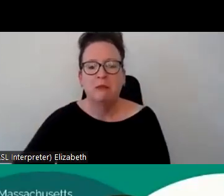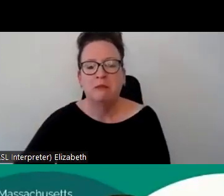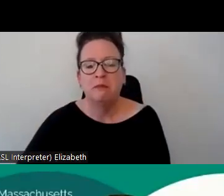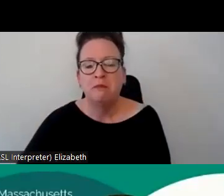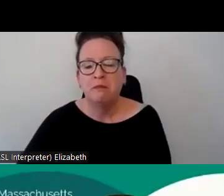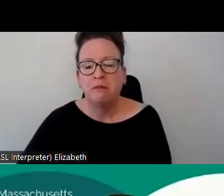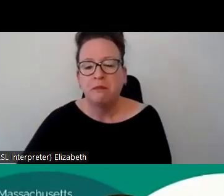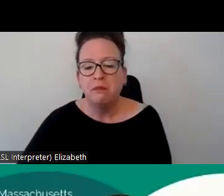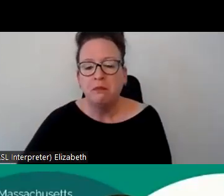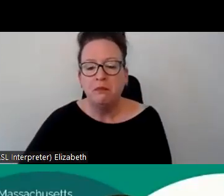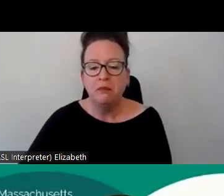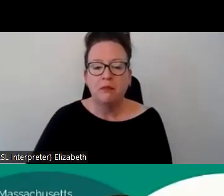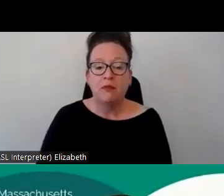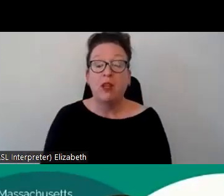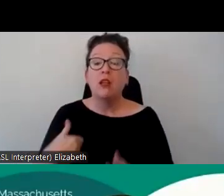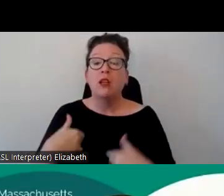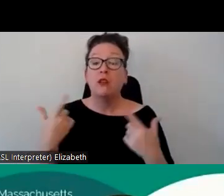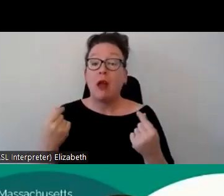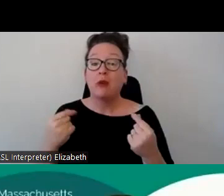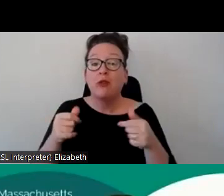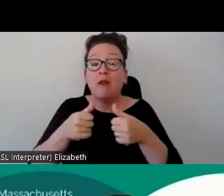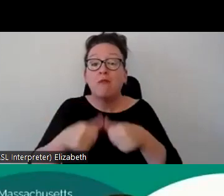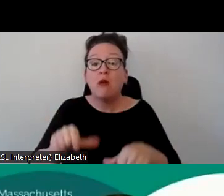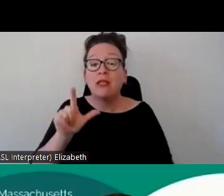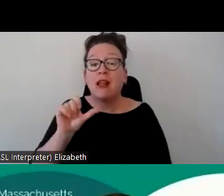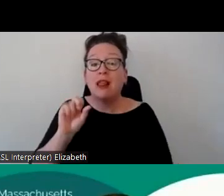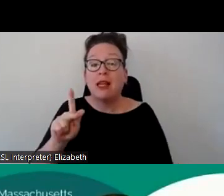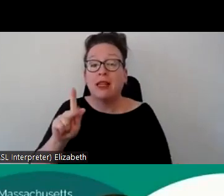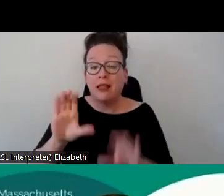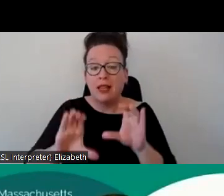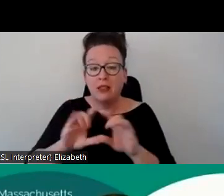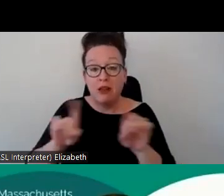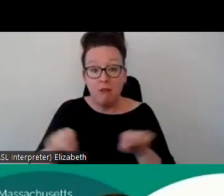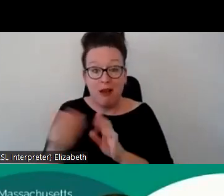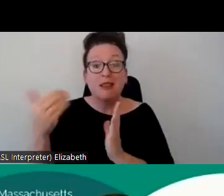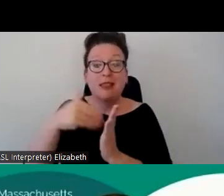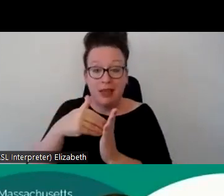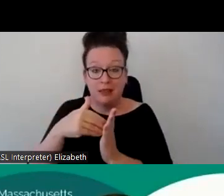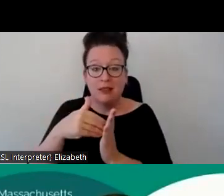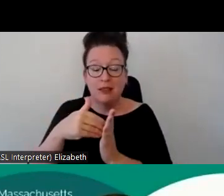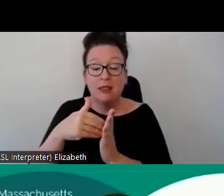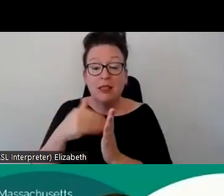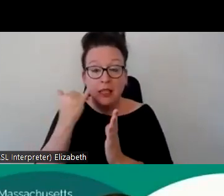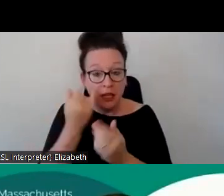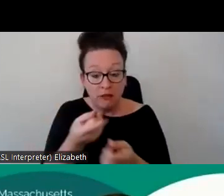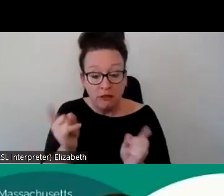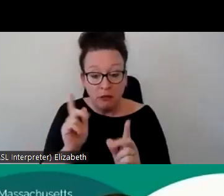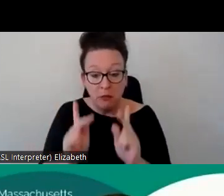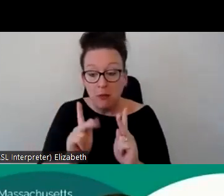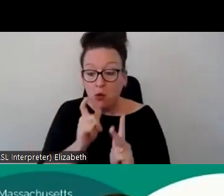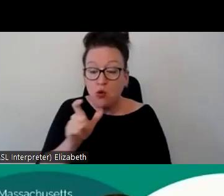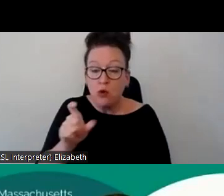Okay, do you want me to? And so I'm going to put the link back in the chat once more. And if folks who